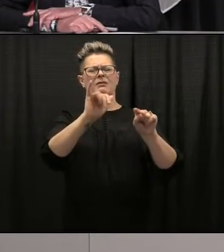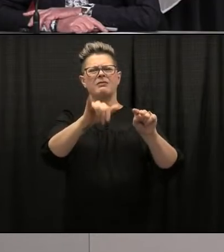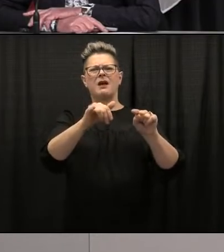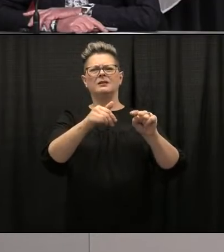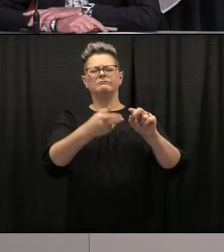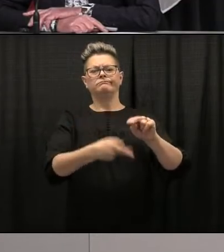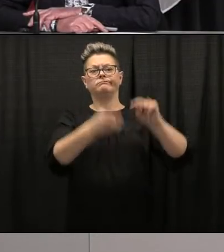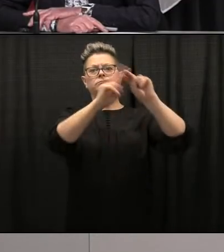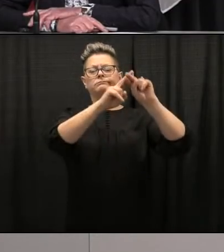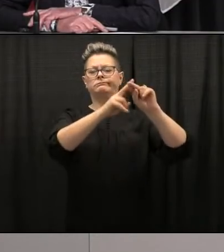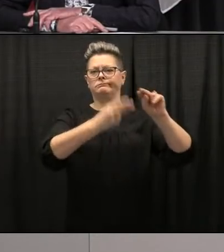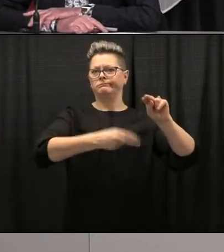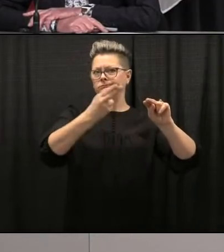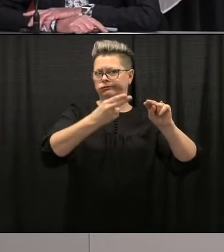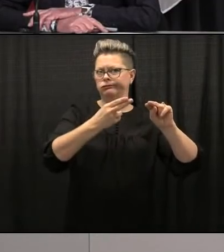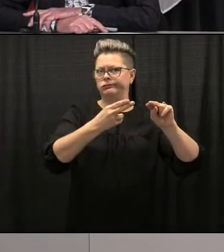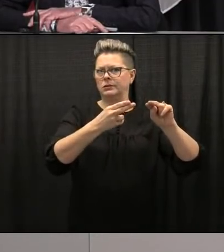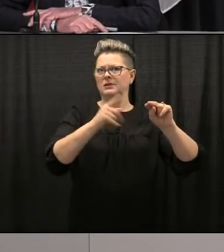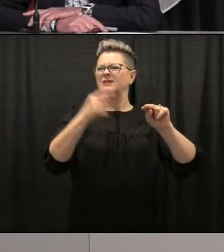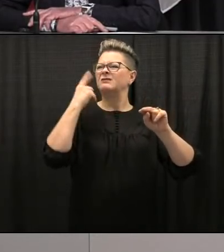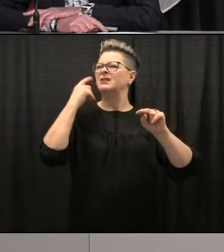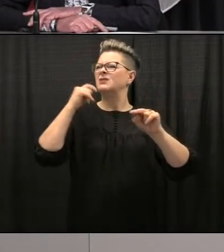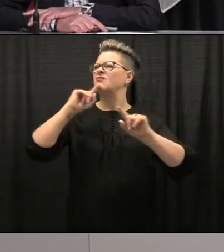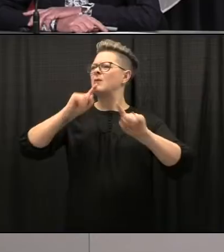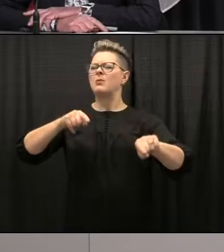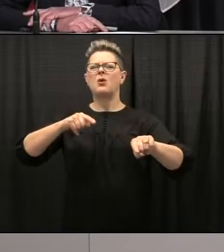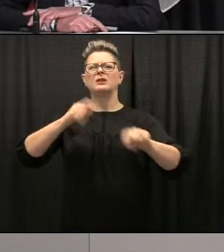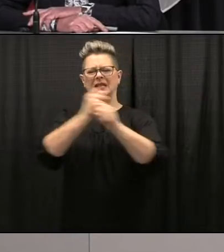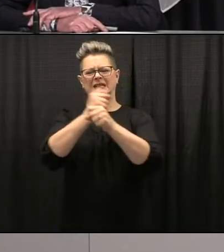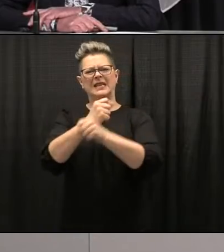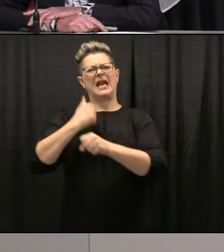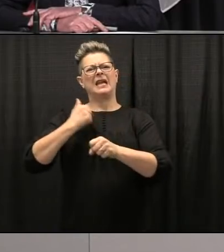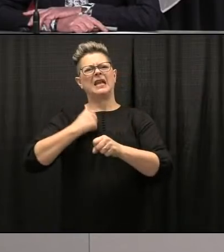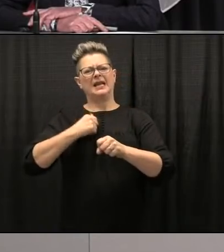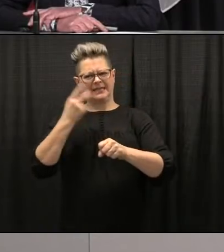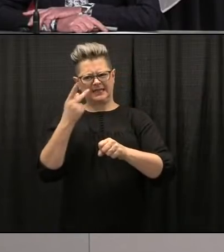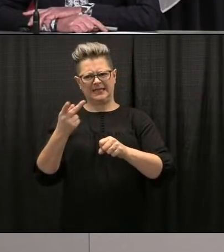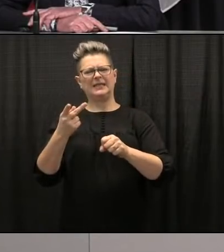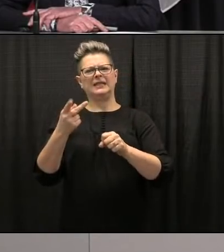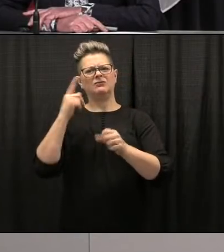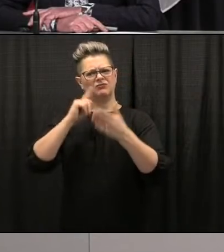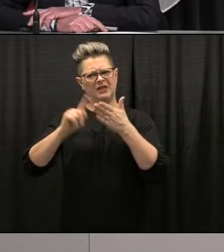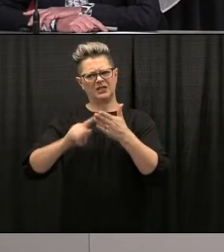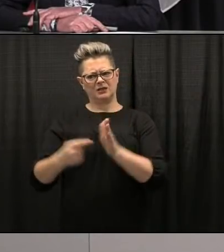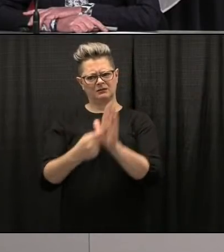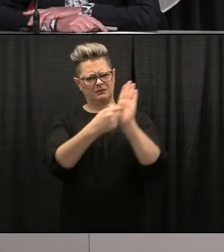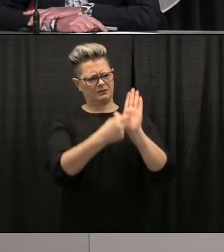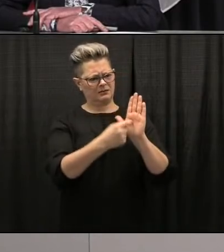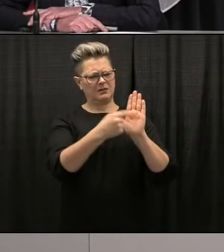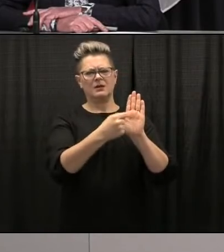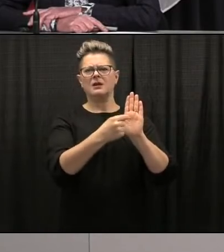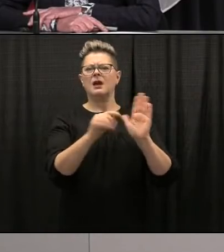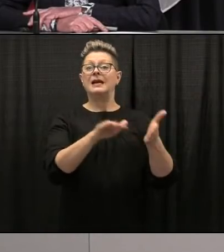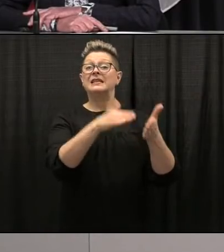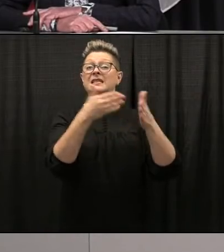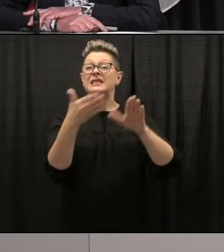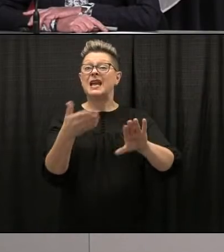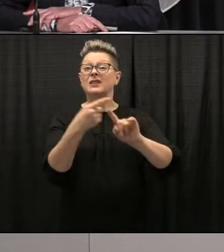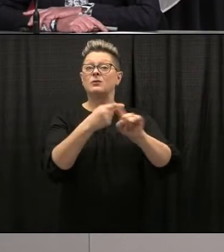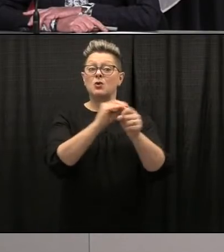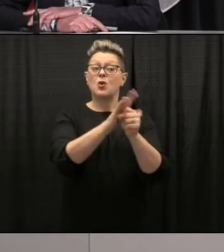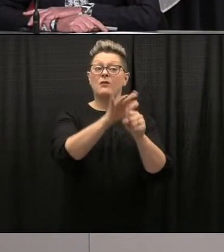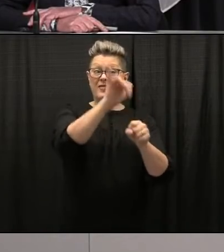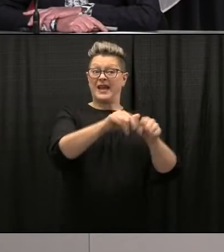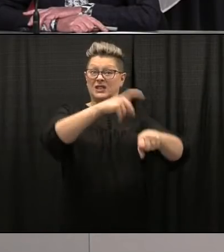was expected. That's according to a recent report from Statistics Canada. Given that deaths from COVID-19 were low